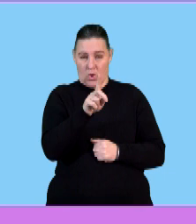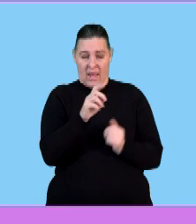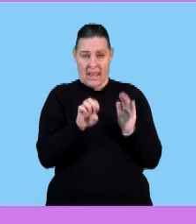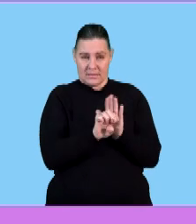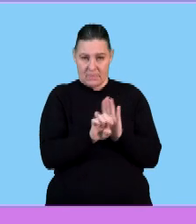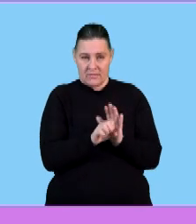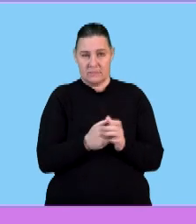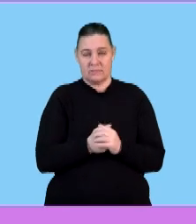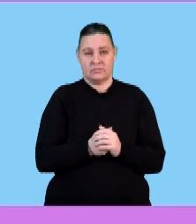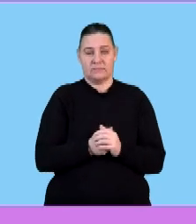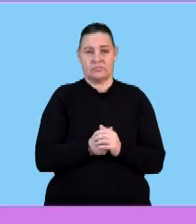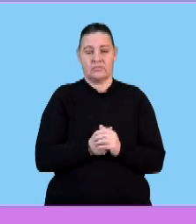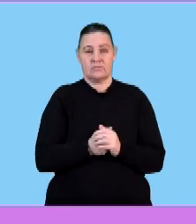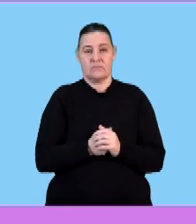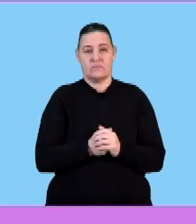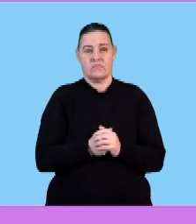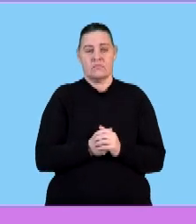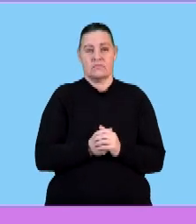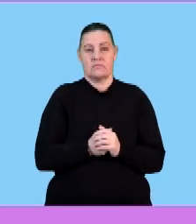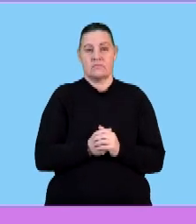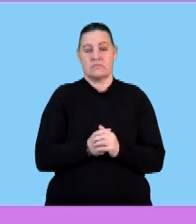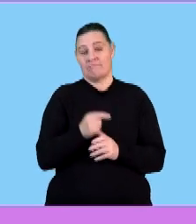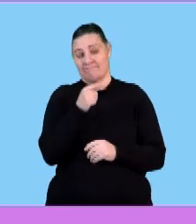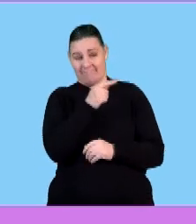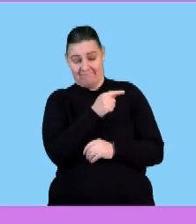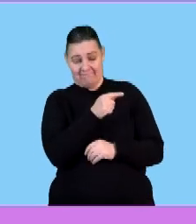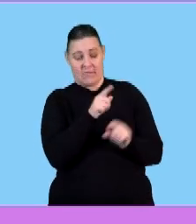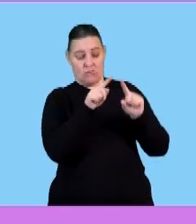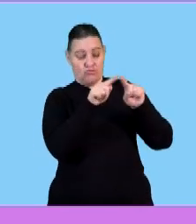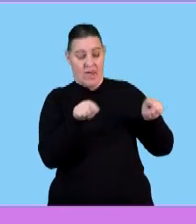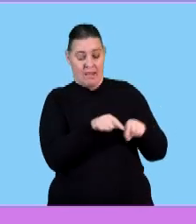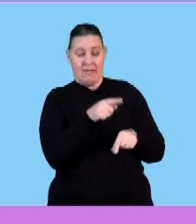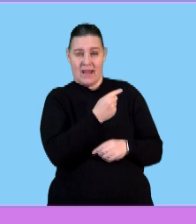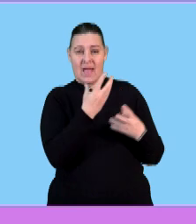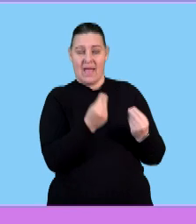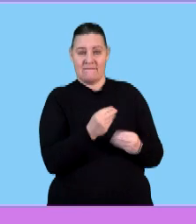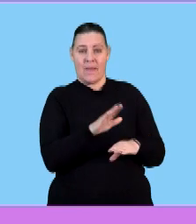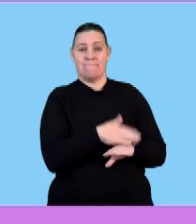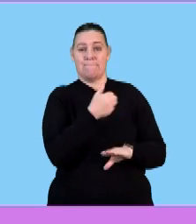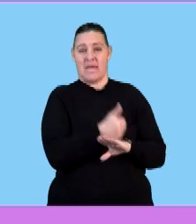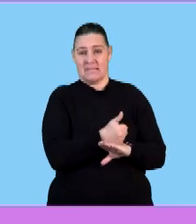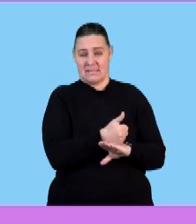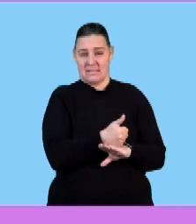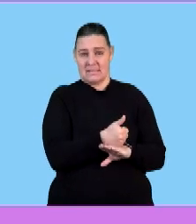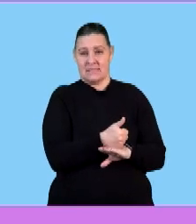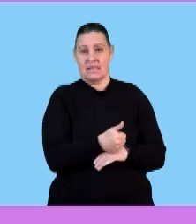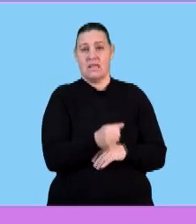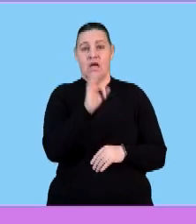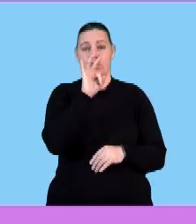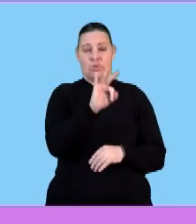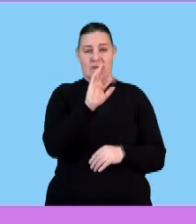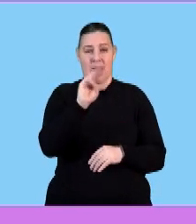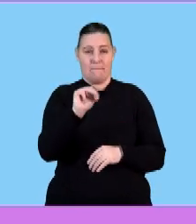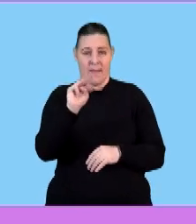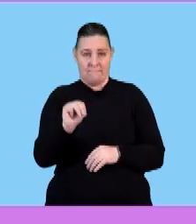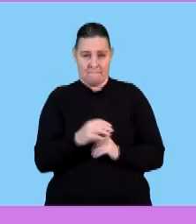triangle example, the triangle alongside, so that's a triangle, has a base of